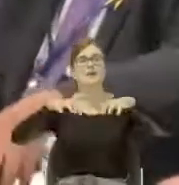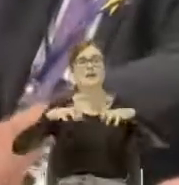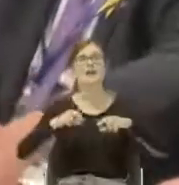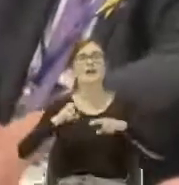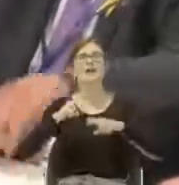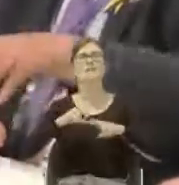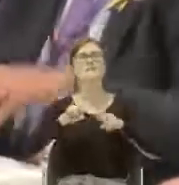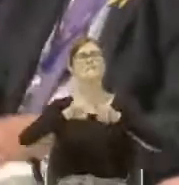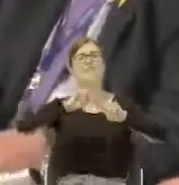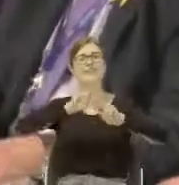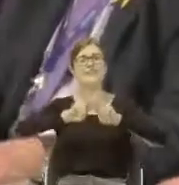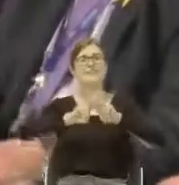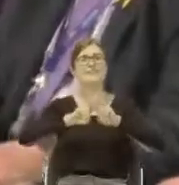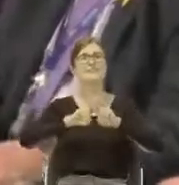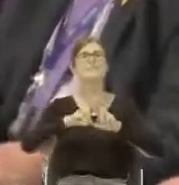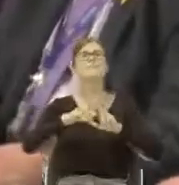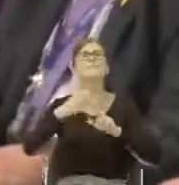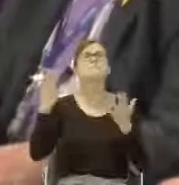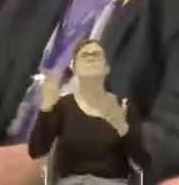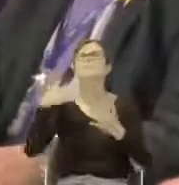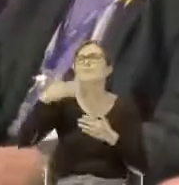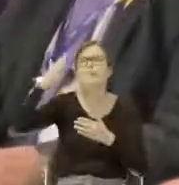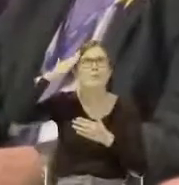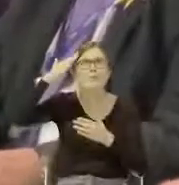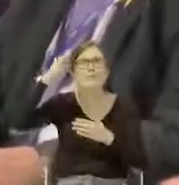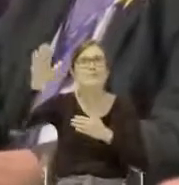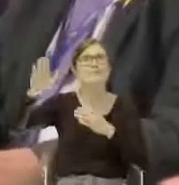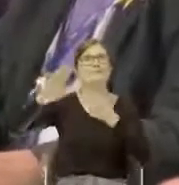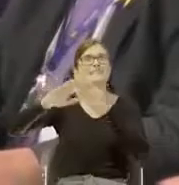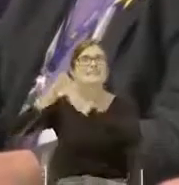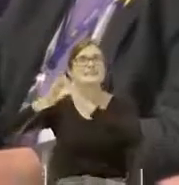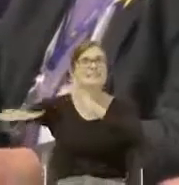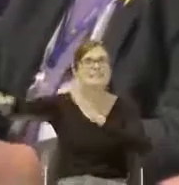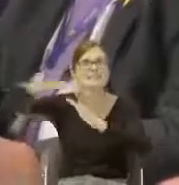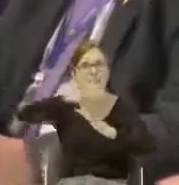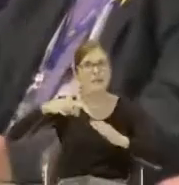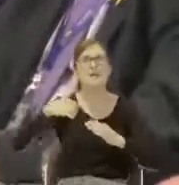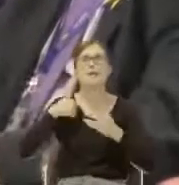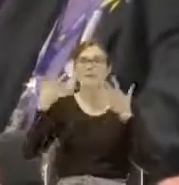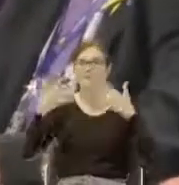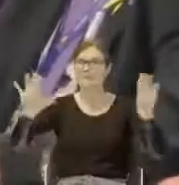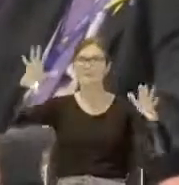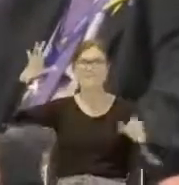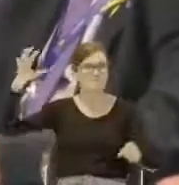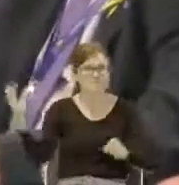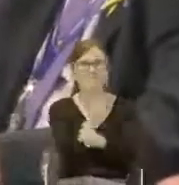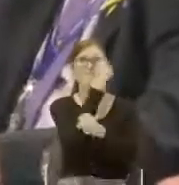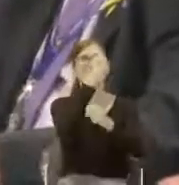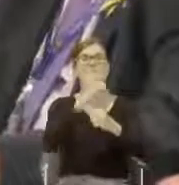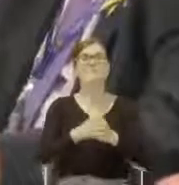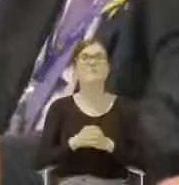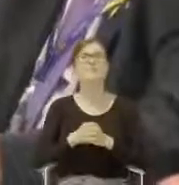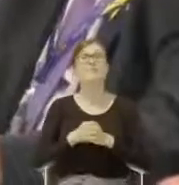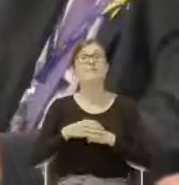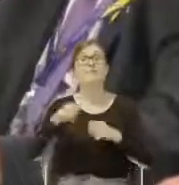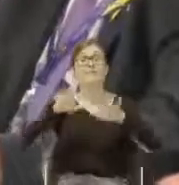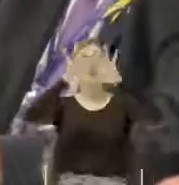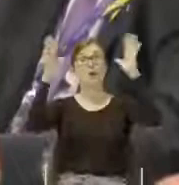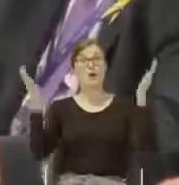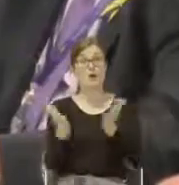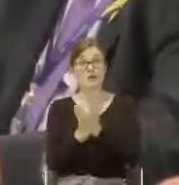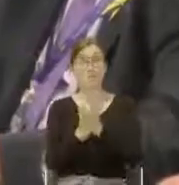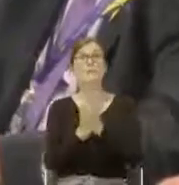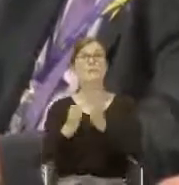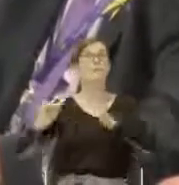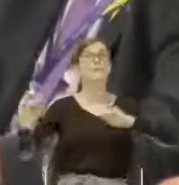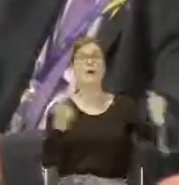for mobilizing the local and regional government constituency for the important conversation that we are going to have this